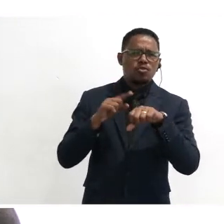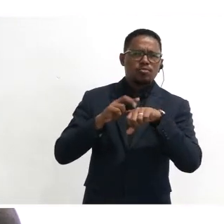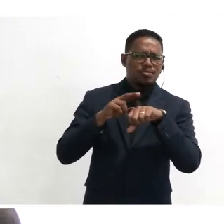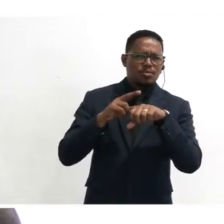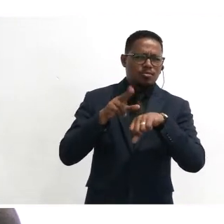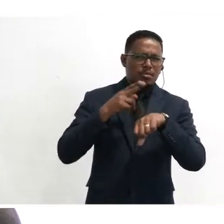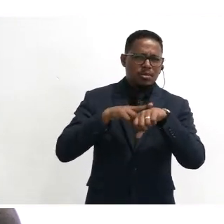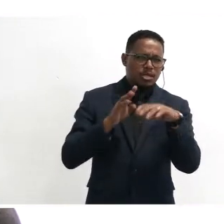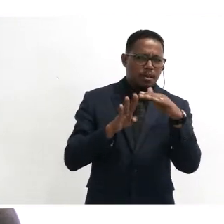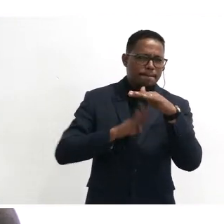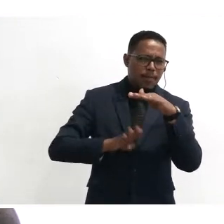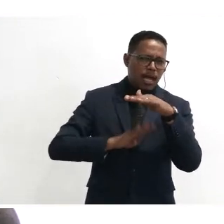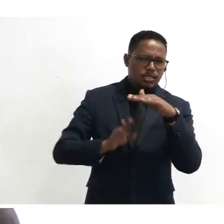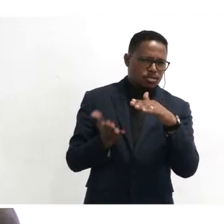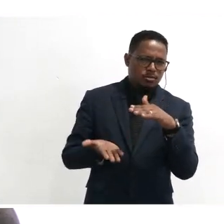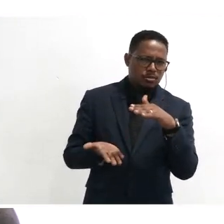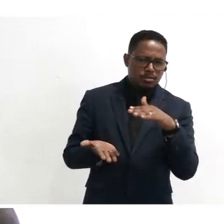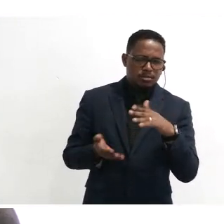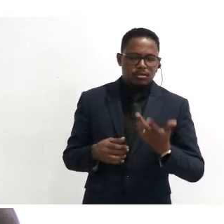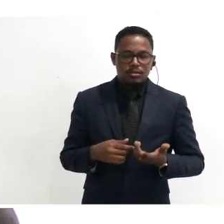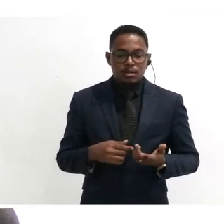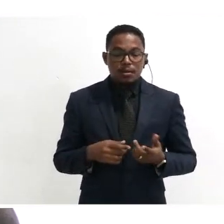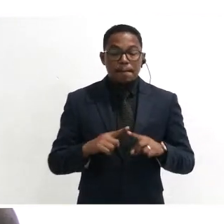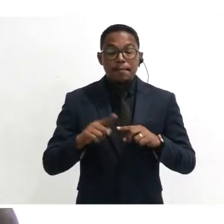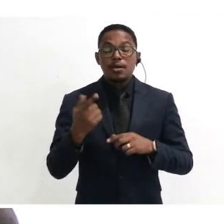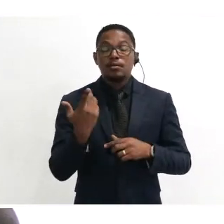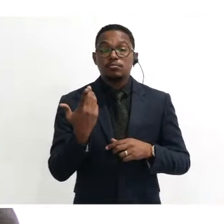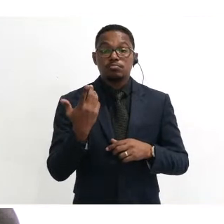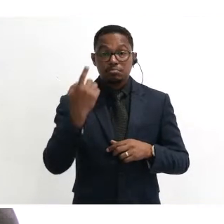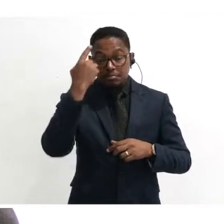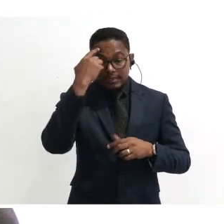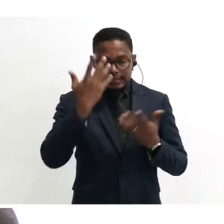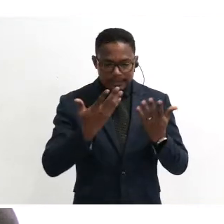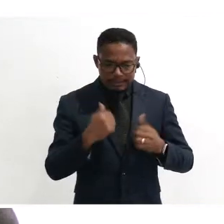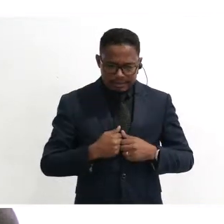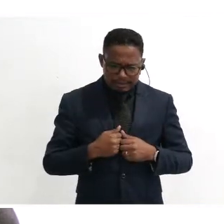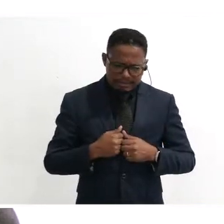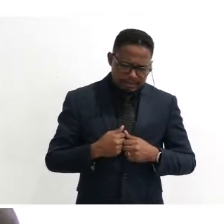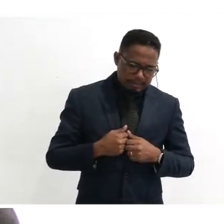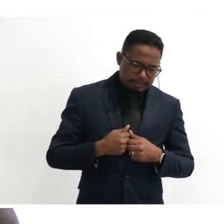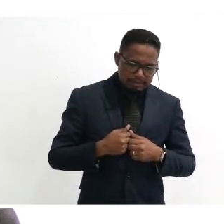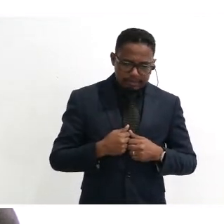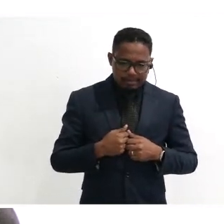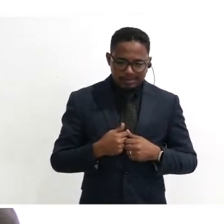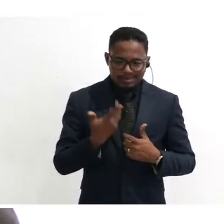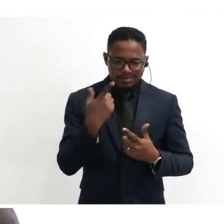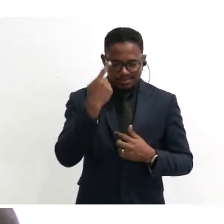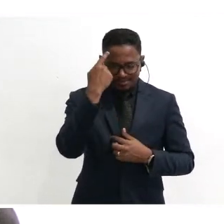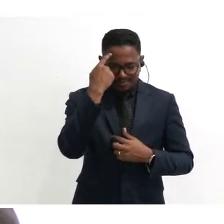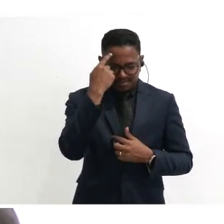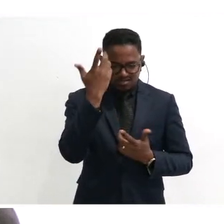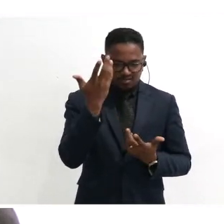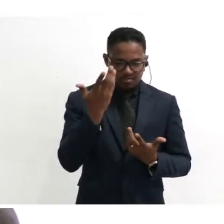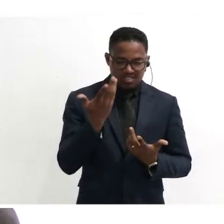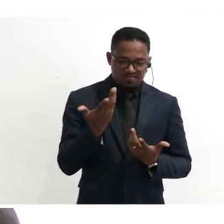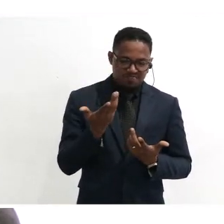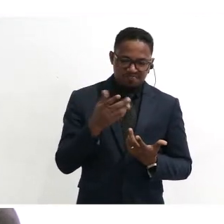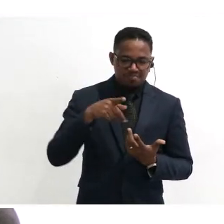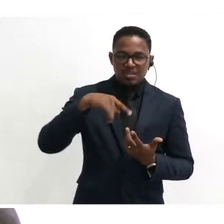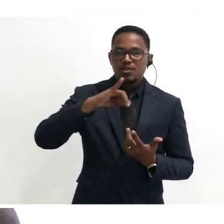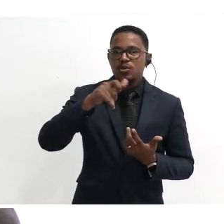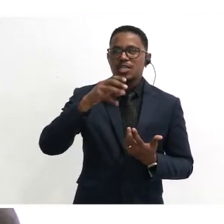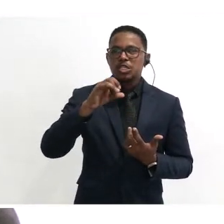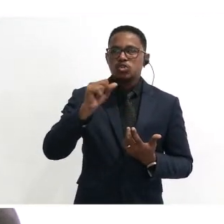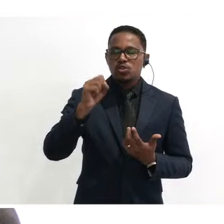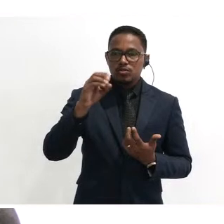I will say, and maybe this is a very prejudiced of me, but I will say that I've seen other countries